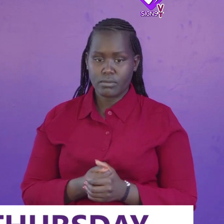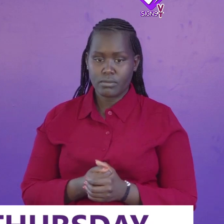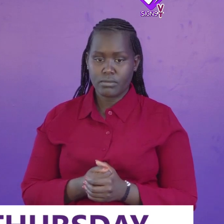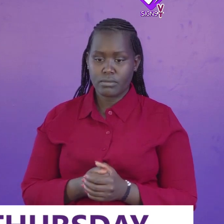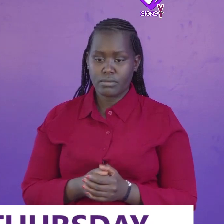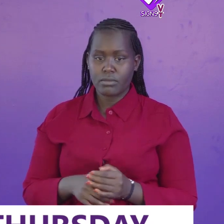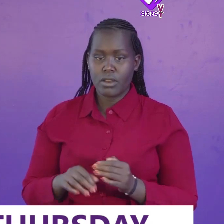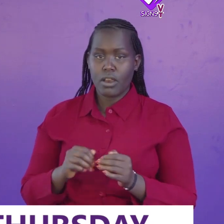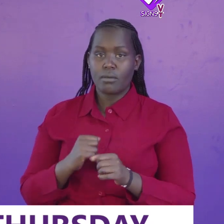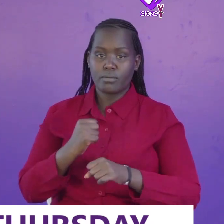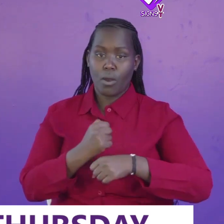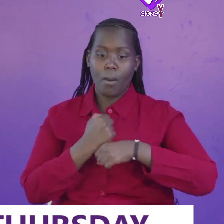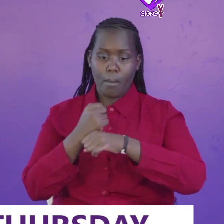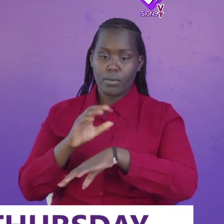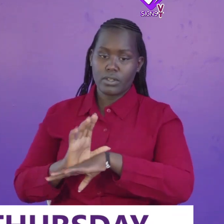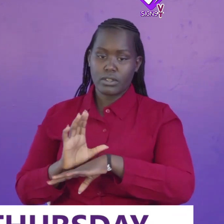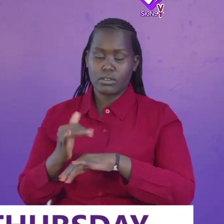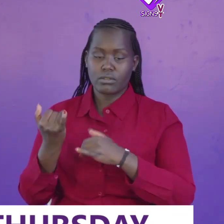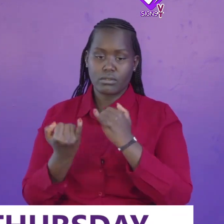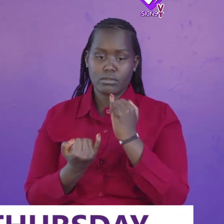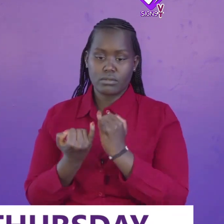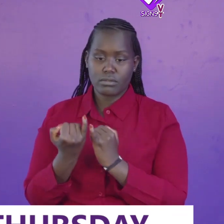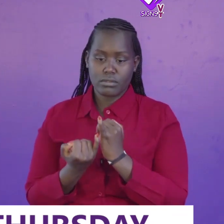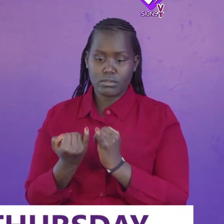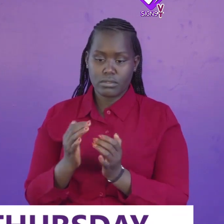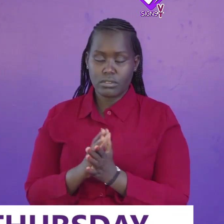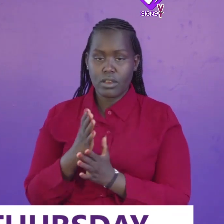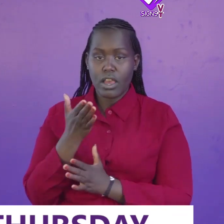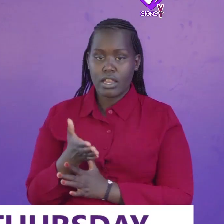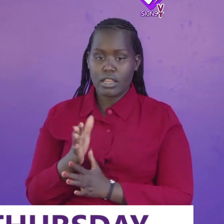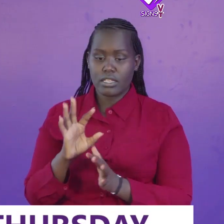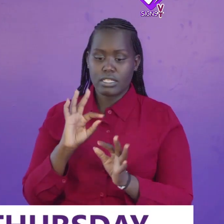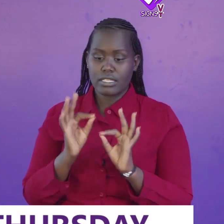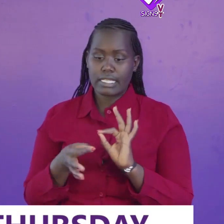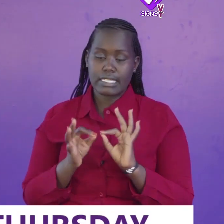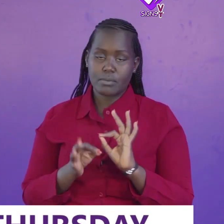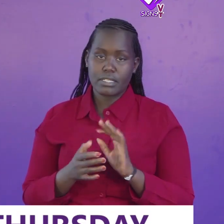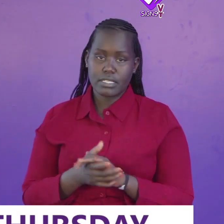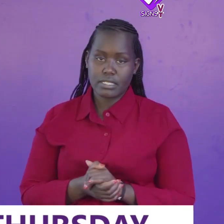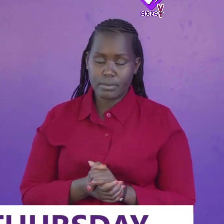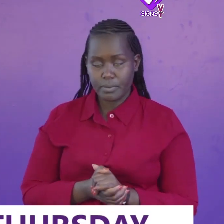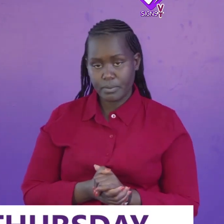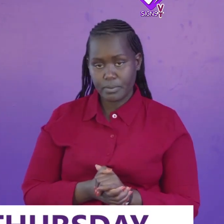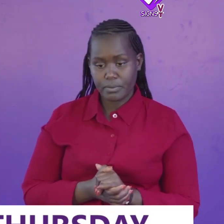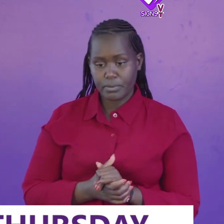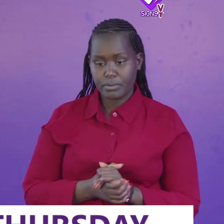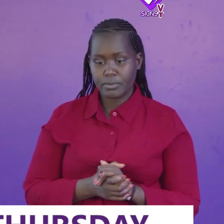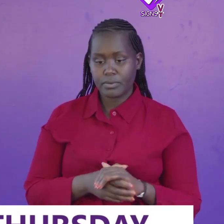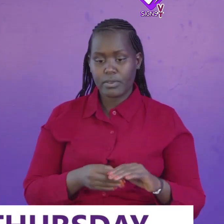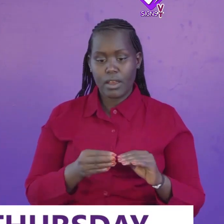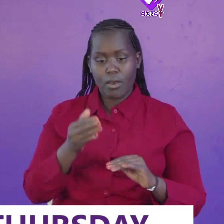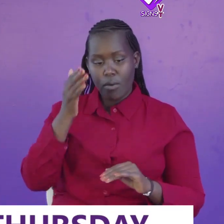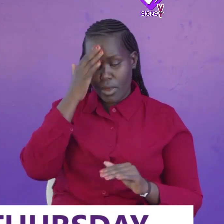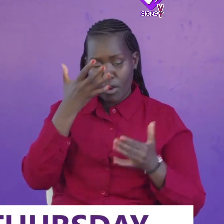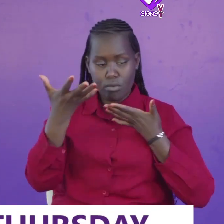Saints Cathedral on Saturday. Yes, we'll be there as sign language interpreters. Tuweze kujuana,